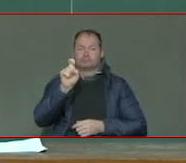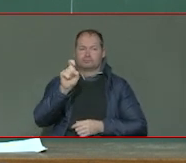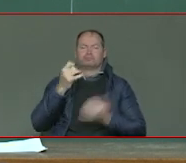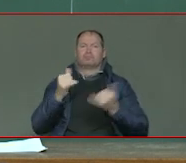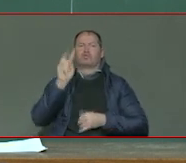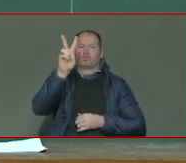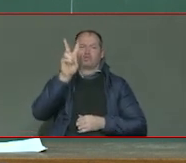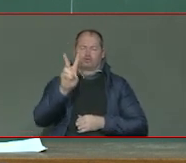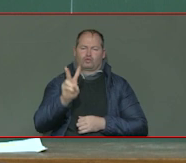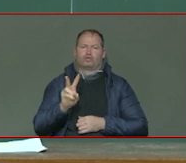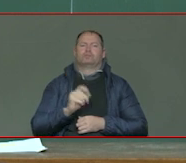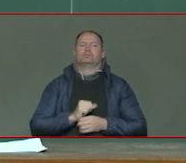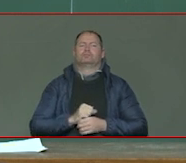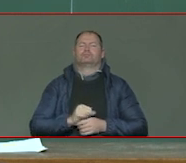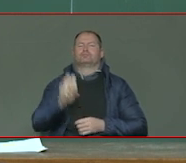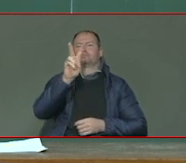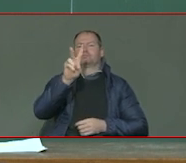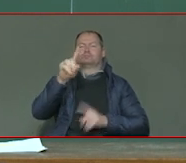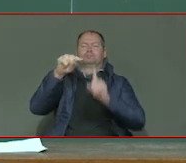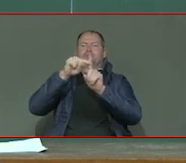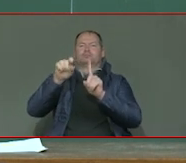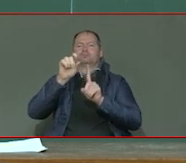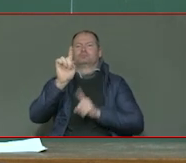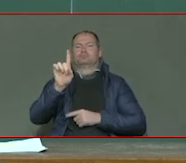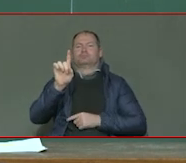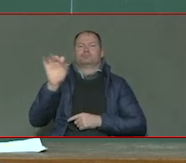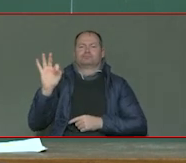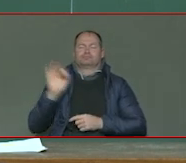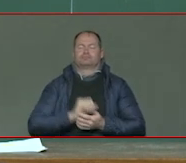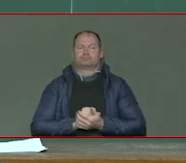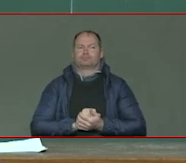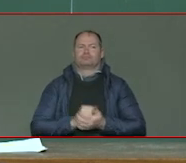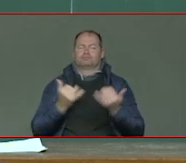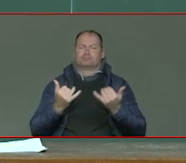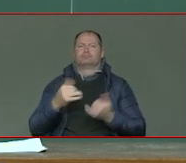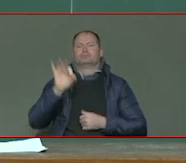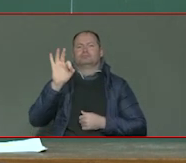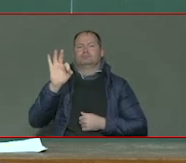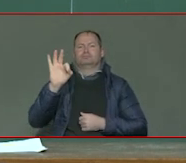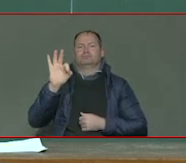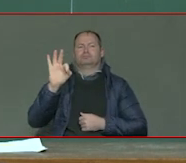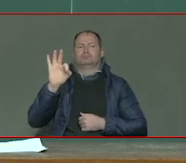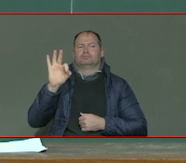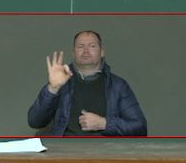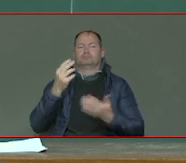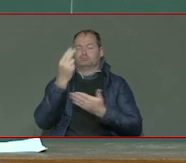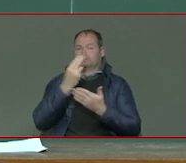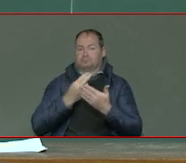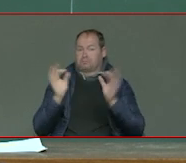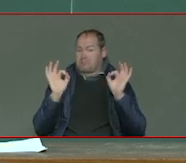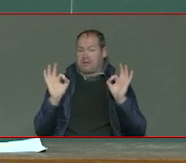it becomes 2 plus 1 is 3. So the corresponding y value here is 3. It's not a very accurate graph. Is that